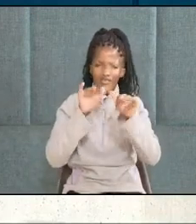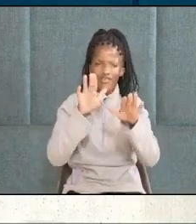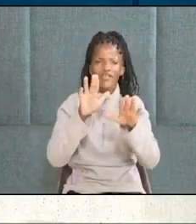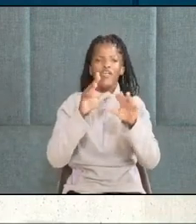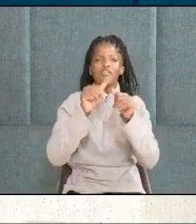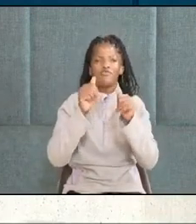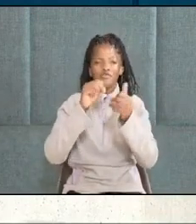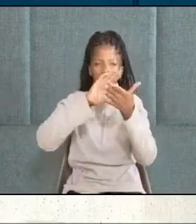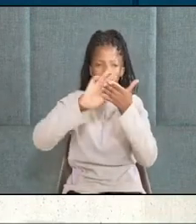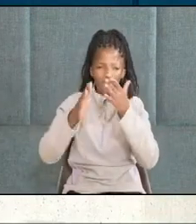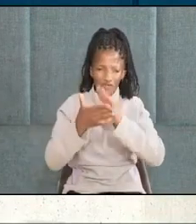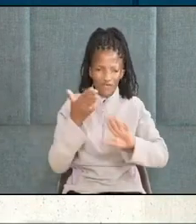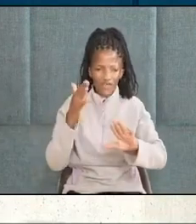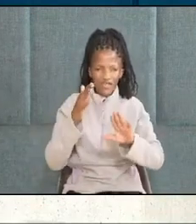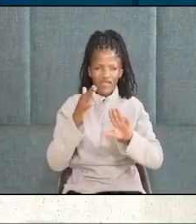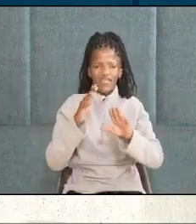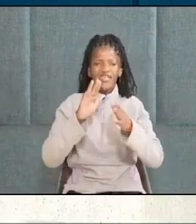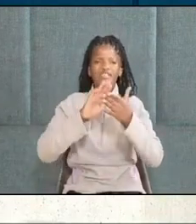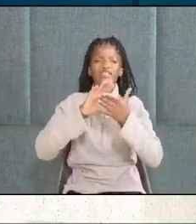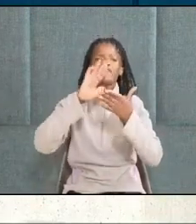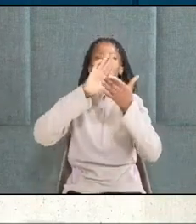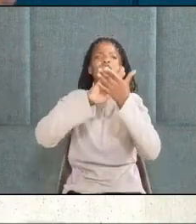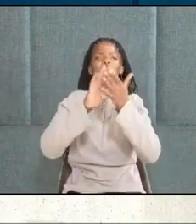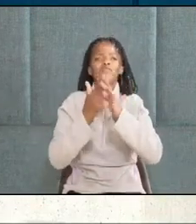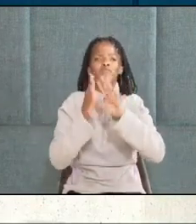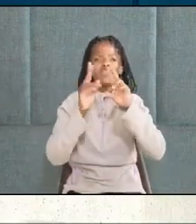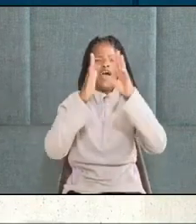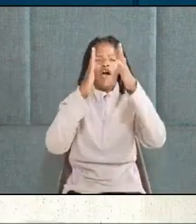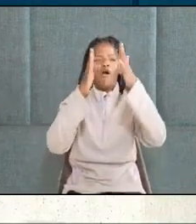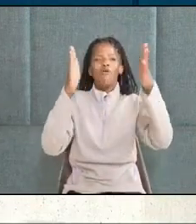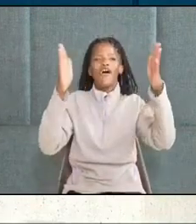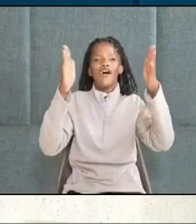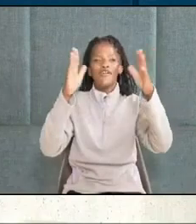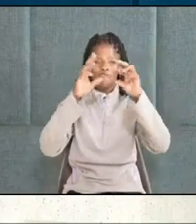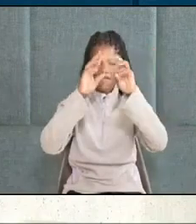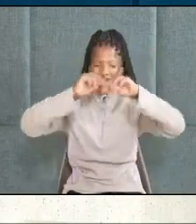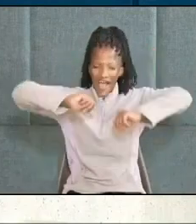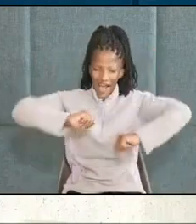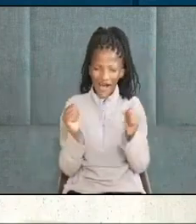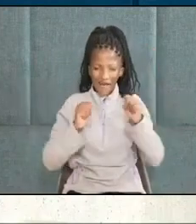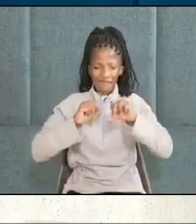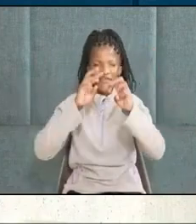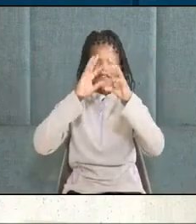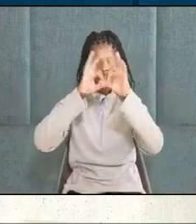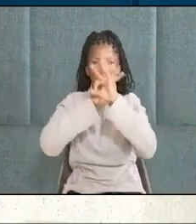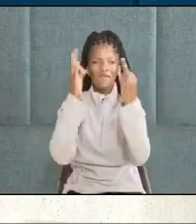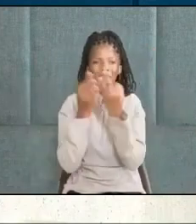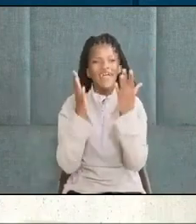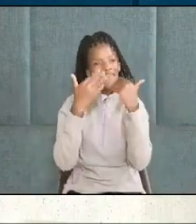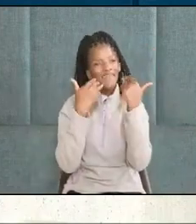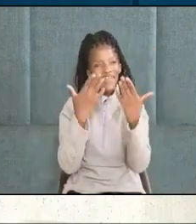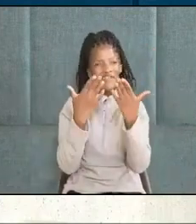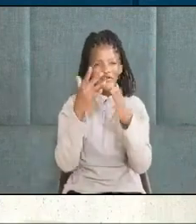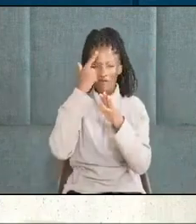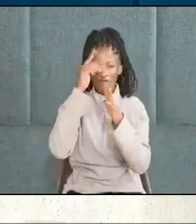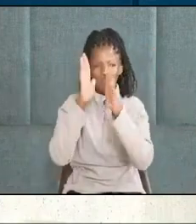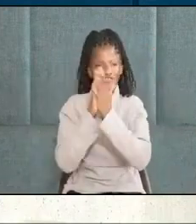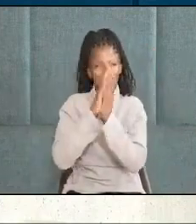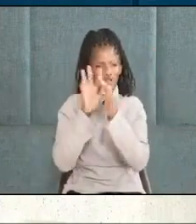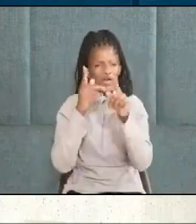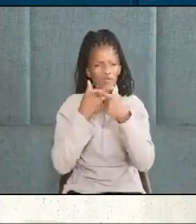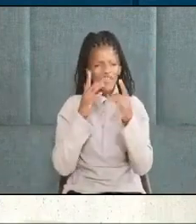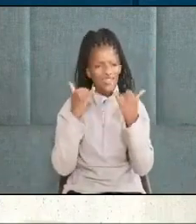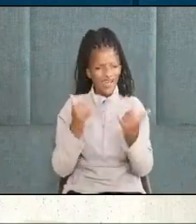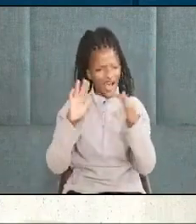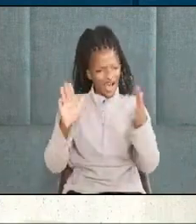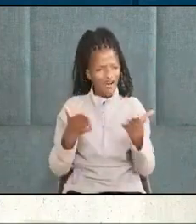was forgiven. The flock became one big, happy family. Thank you for the story. But how